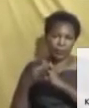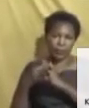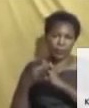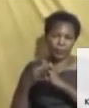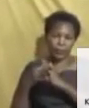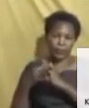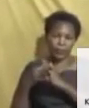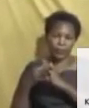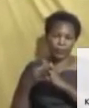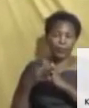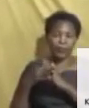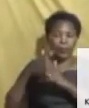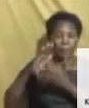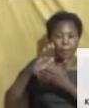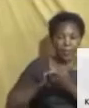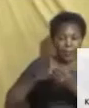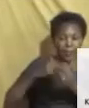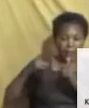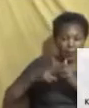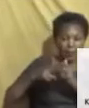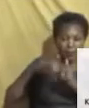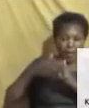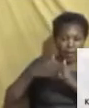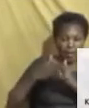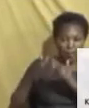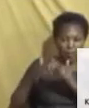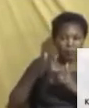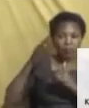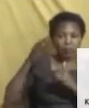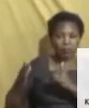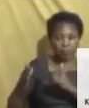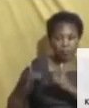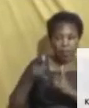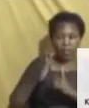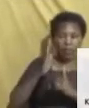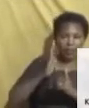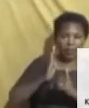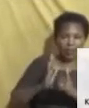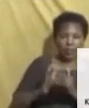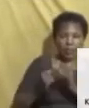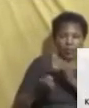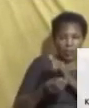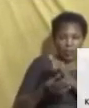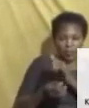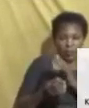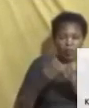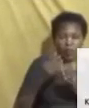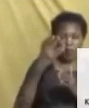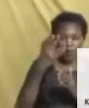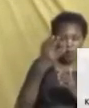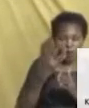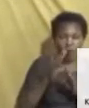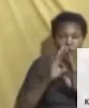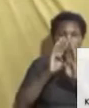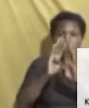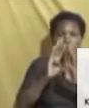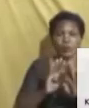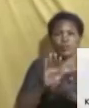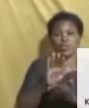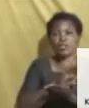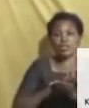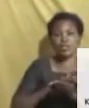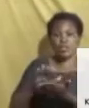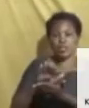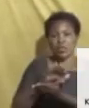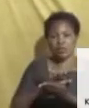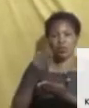and at page 79 thereafter, Richard Albert sets out 4 fundamental aspects